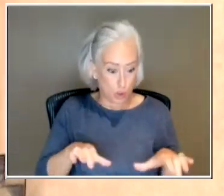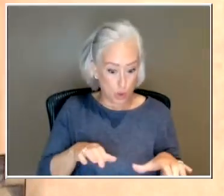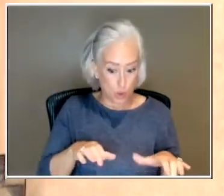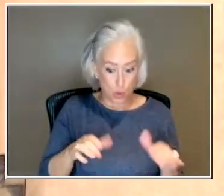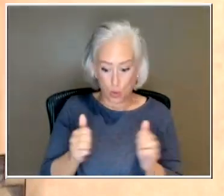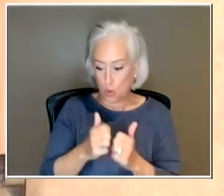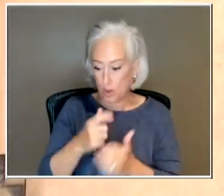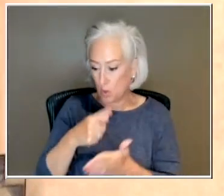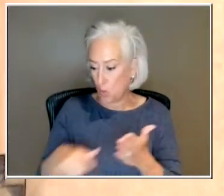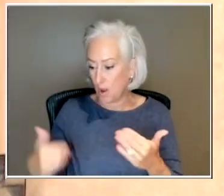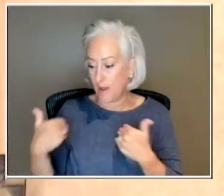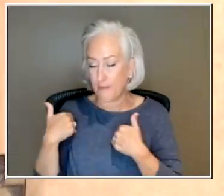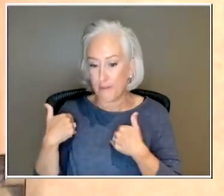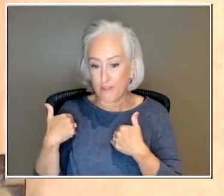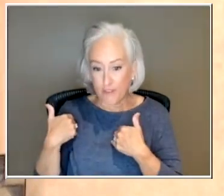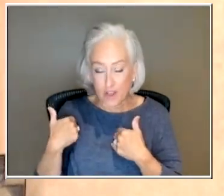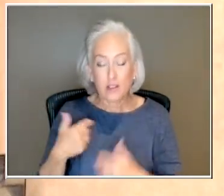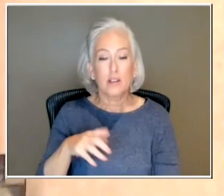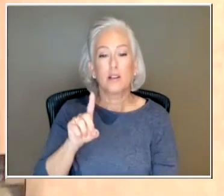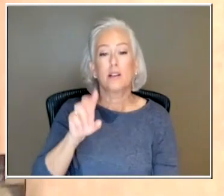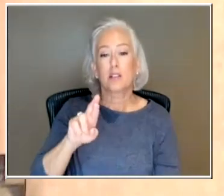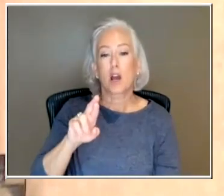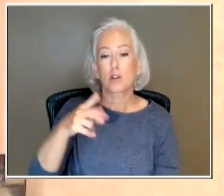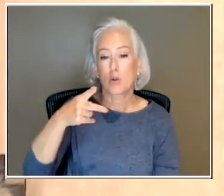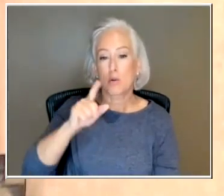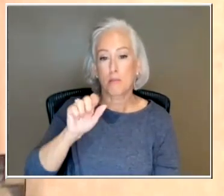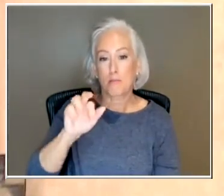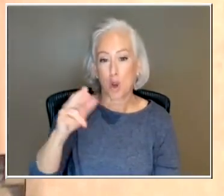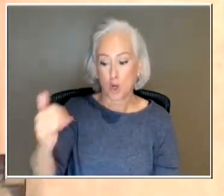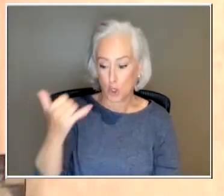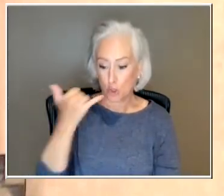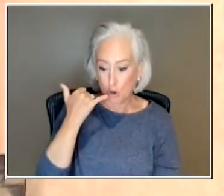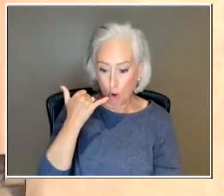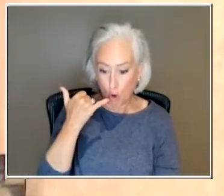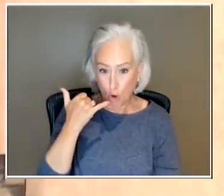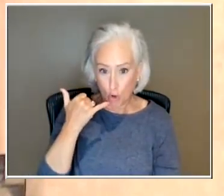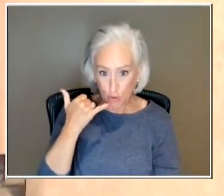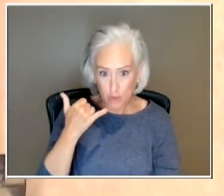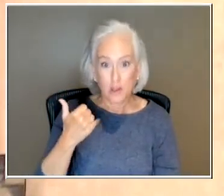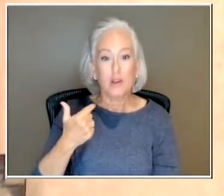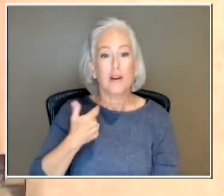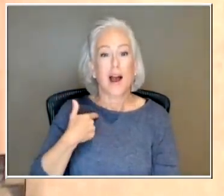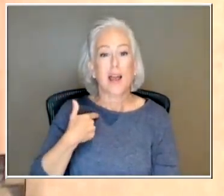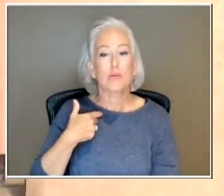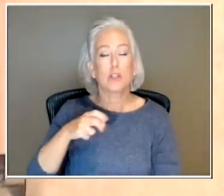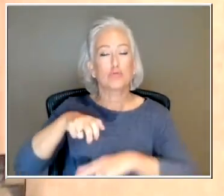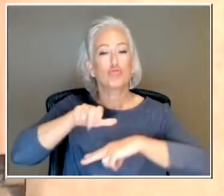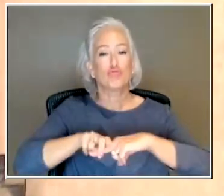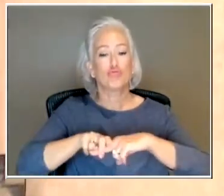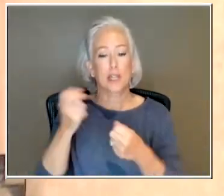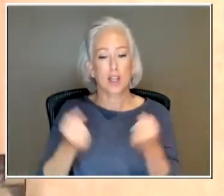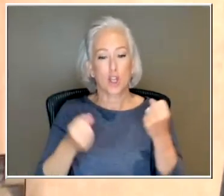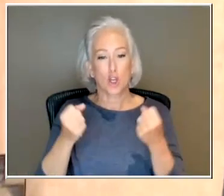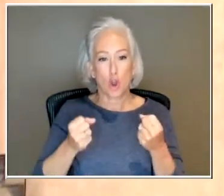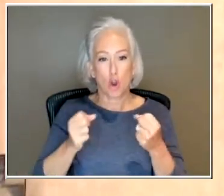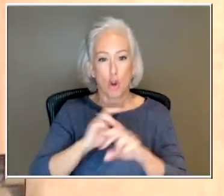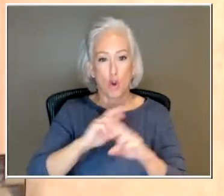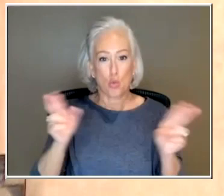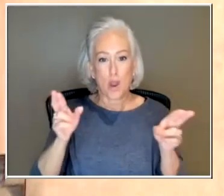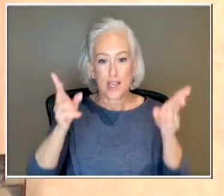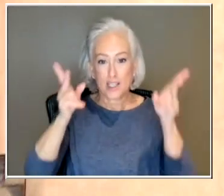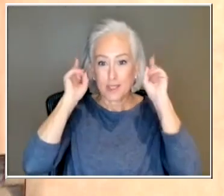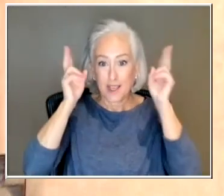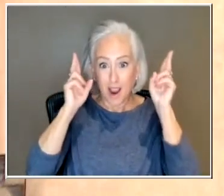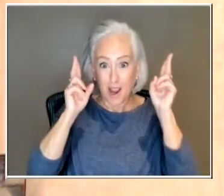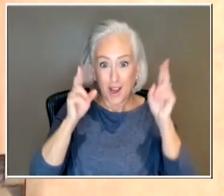And so when Dr. Parker called, I was sitting in a parking lot ready to get my hair cut. When you're in radio, you got to do your best to